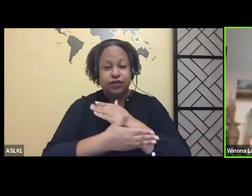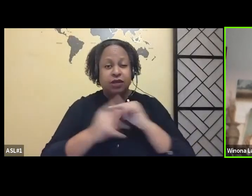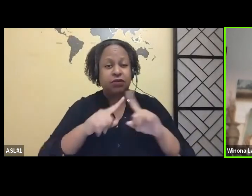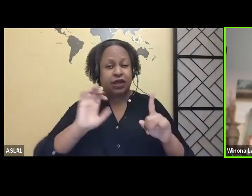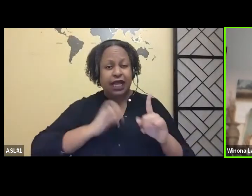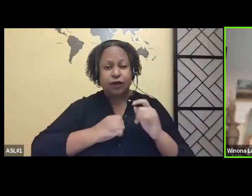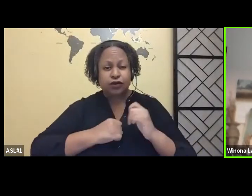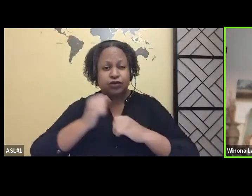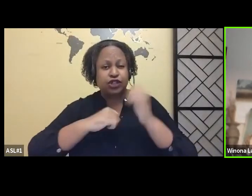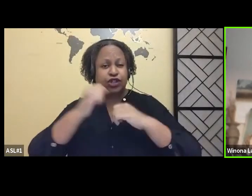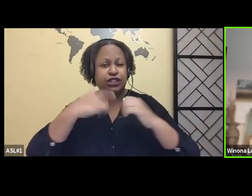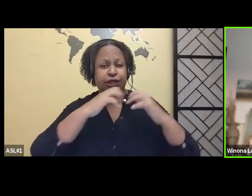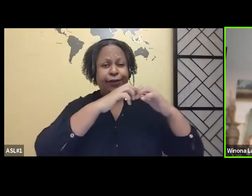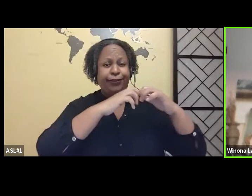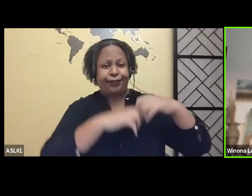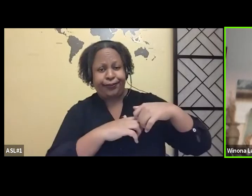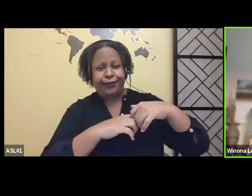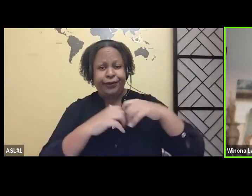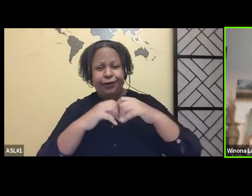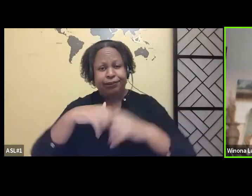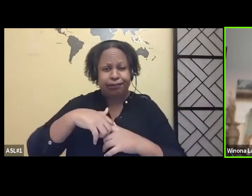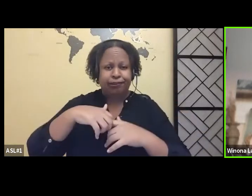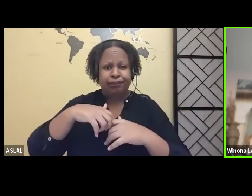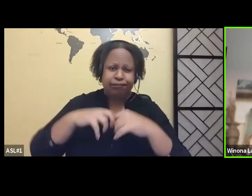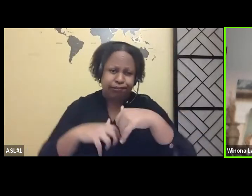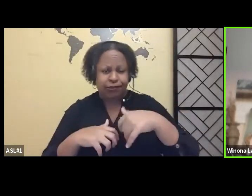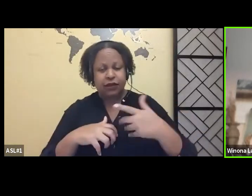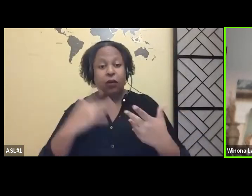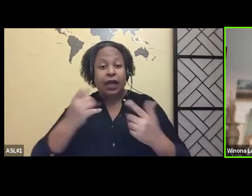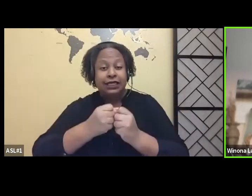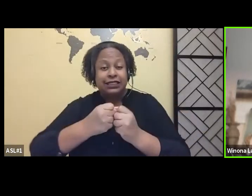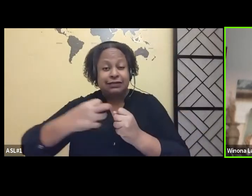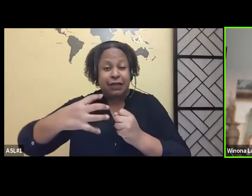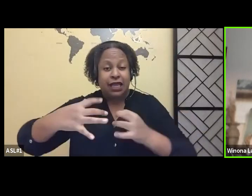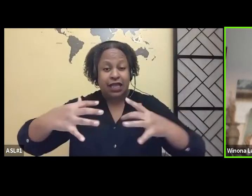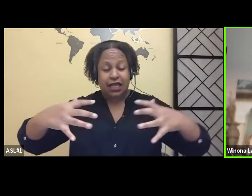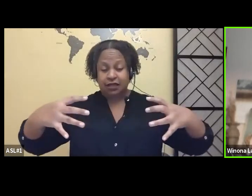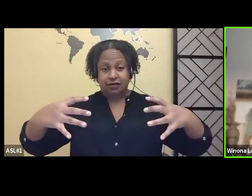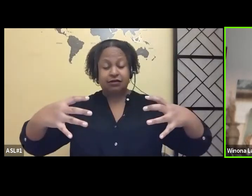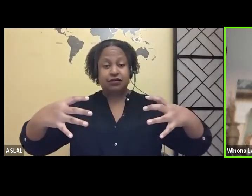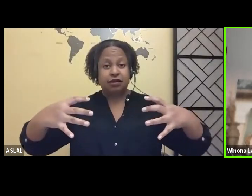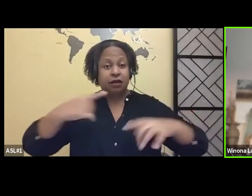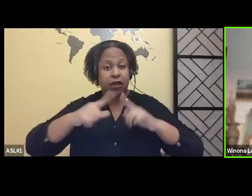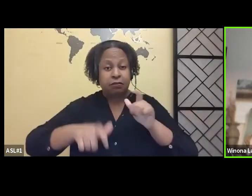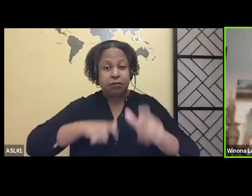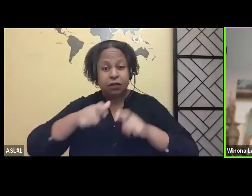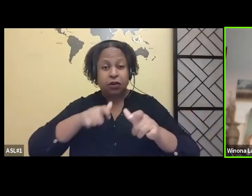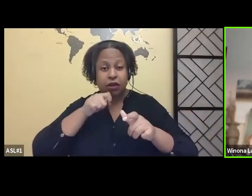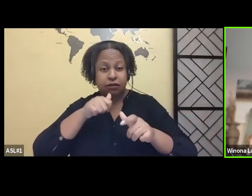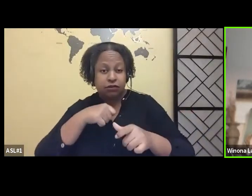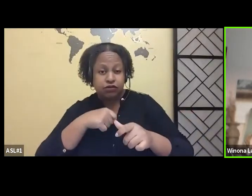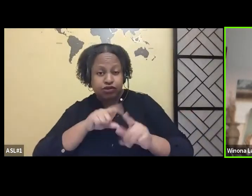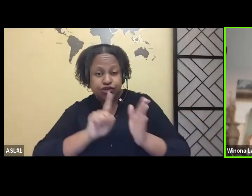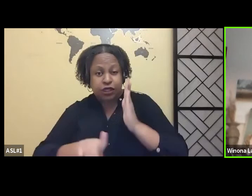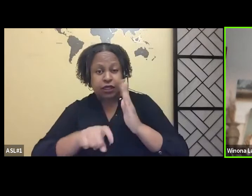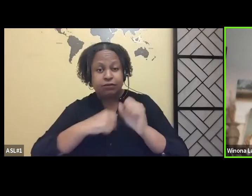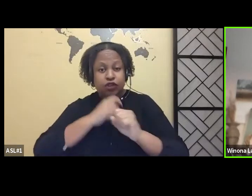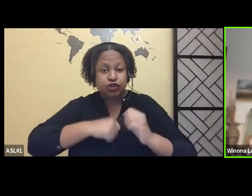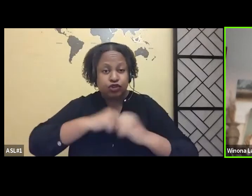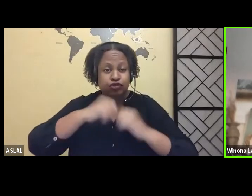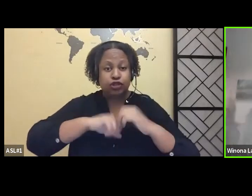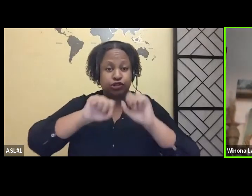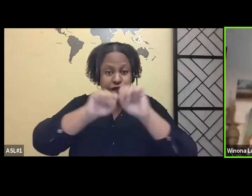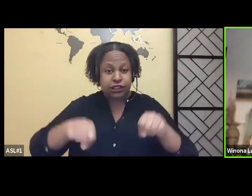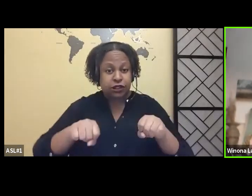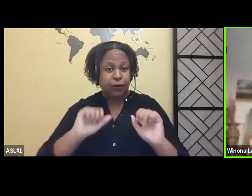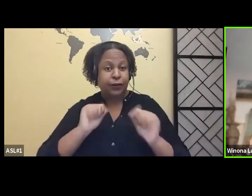got real busy being all about expansion and nobody took care to make sure that their infrastructure still worked.